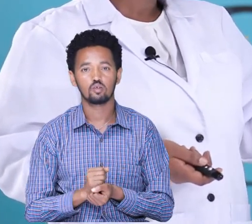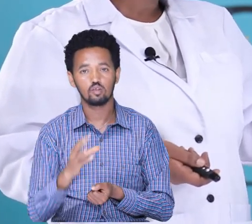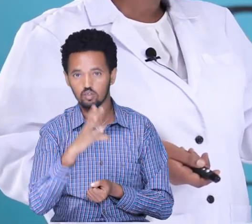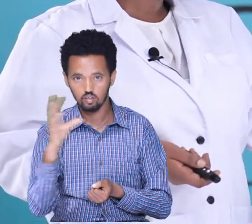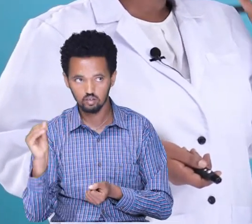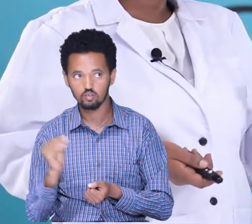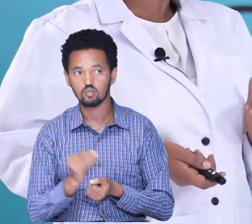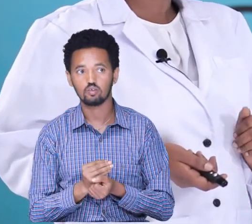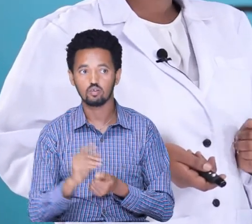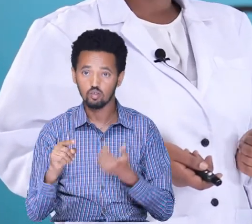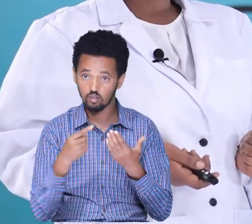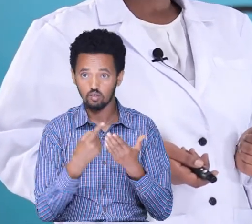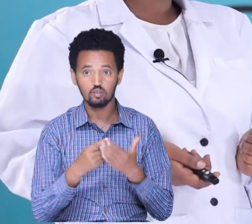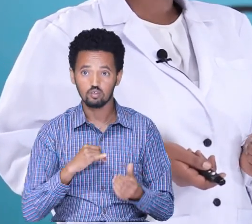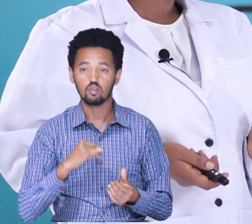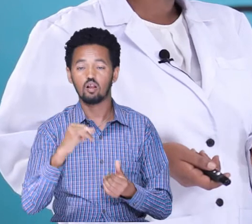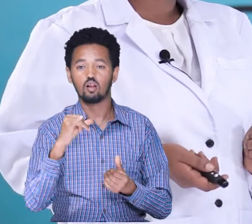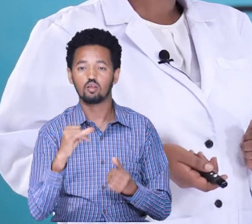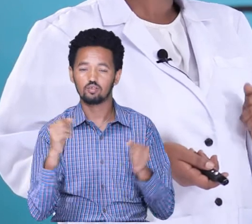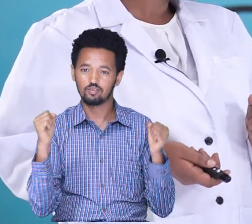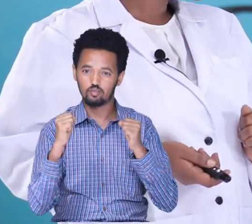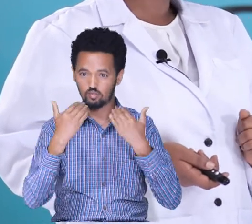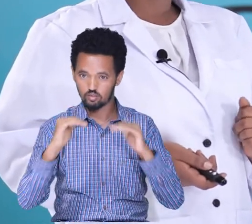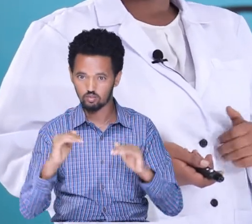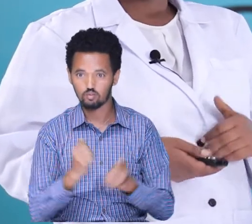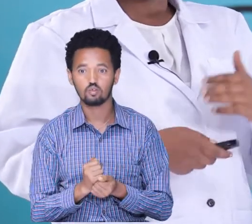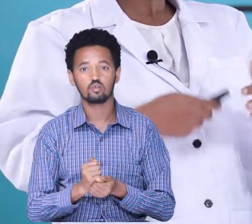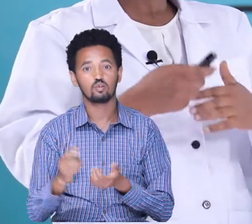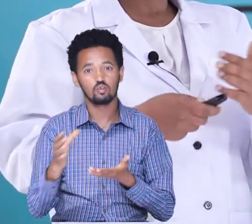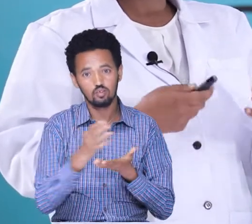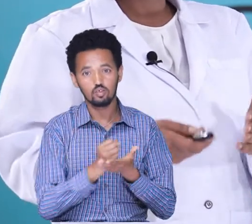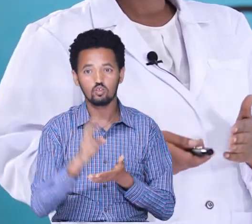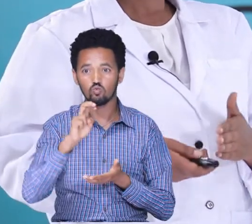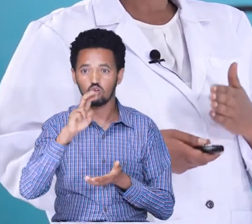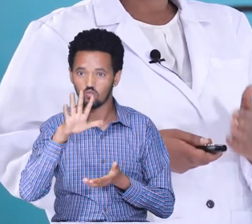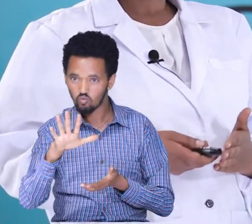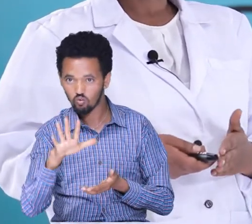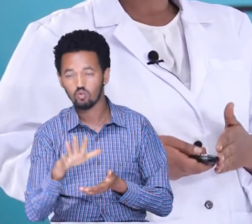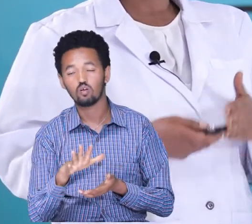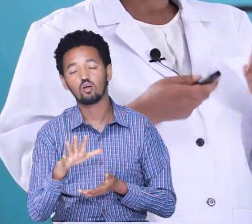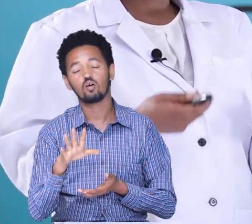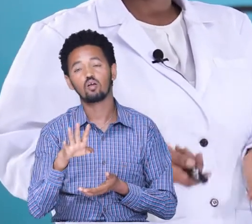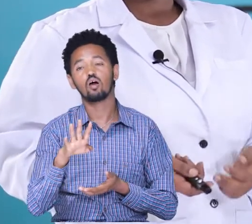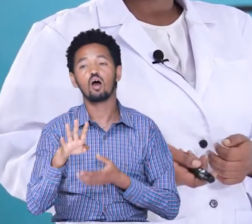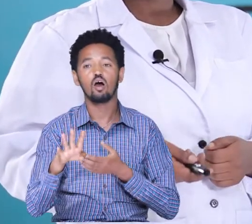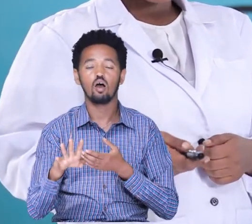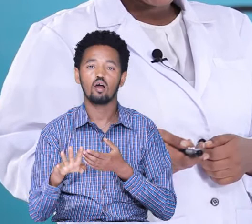And extremely fluctuation in temperature over the course of a day. Within 24 hours, temperature is